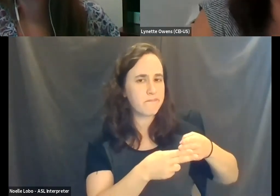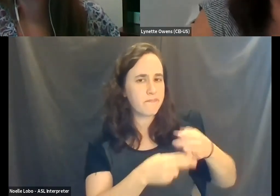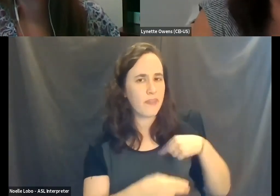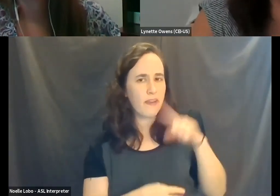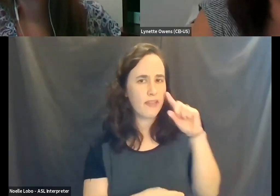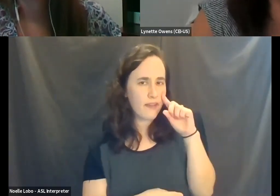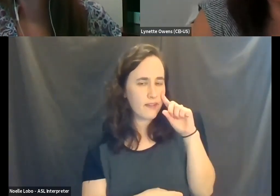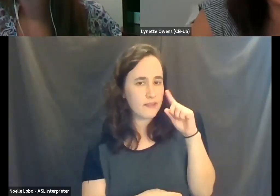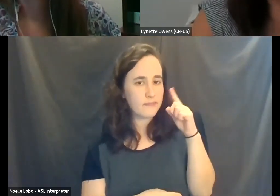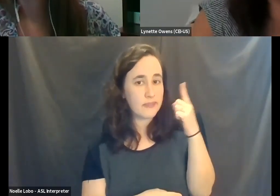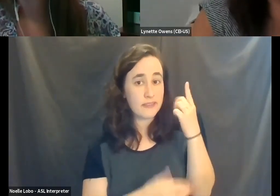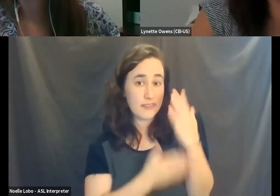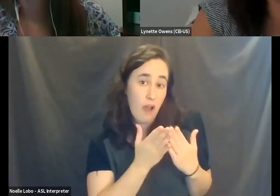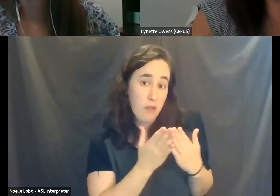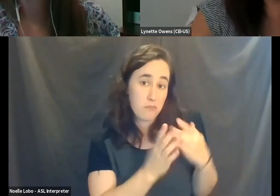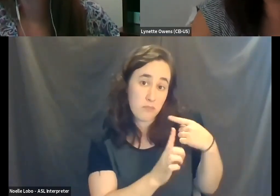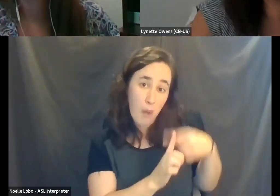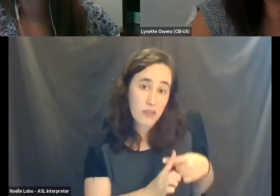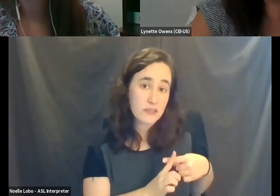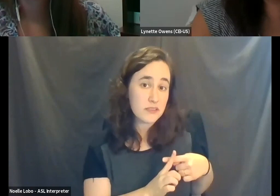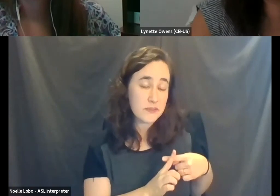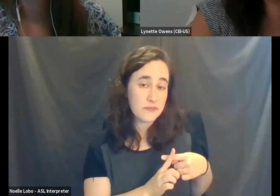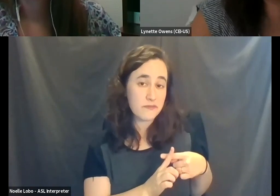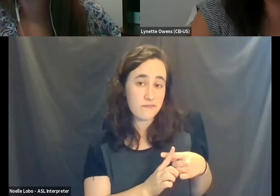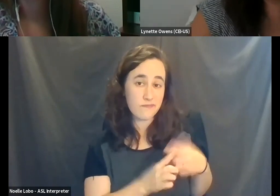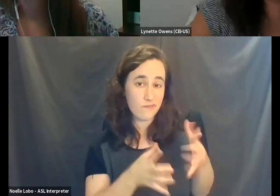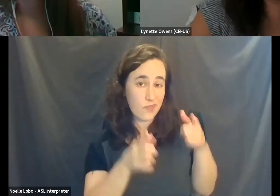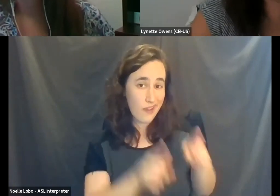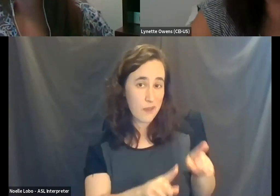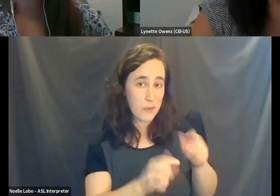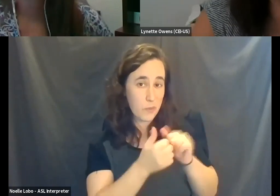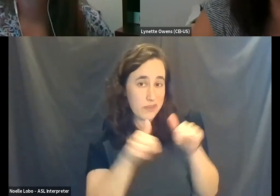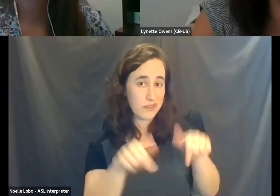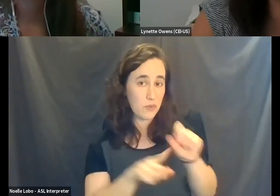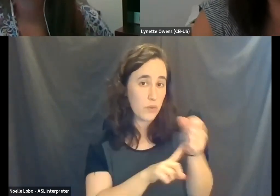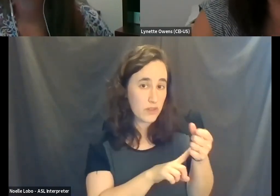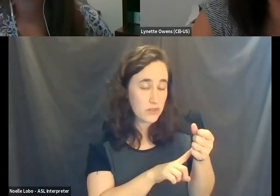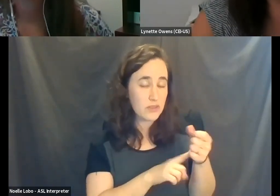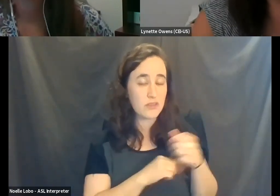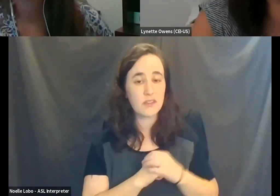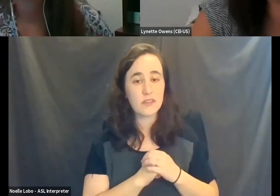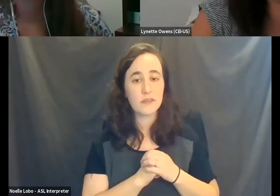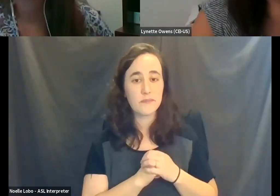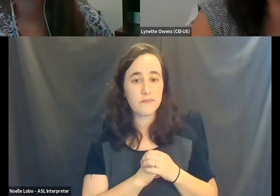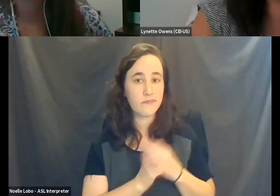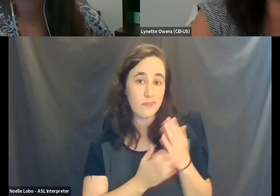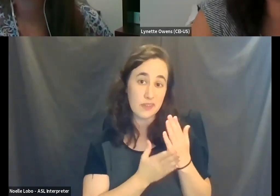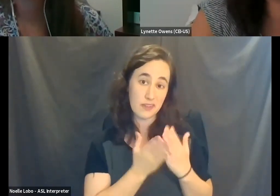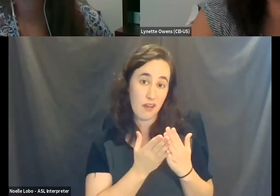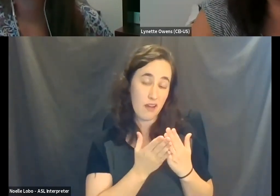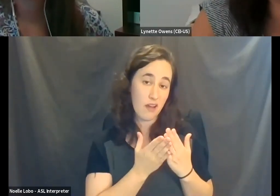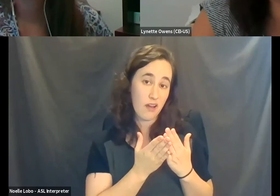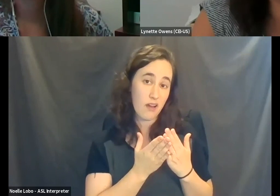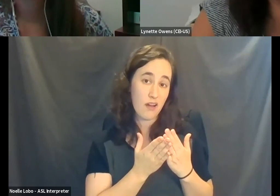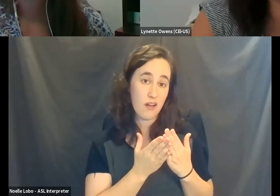something's good happened because of this, and some things that might actually